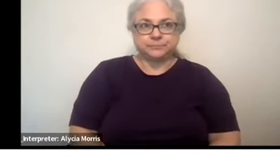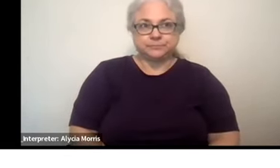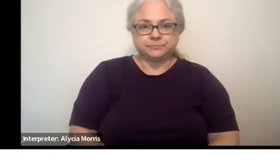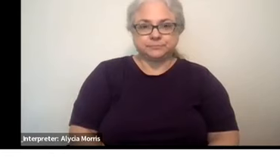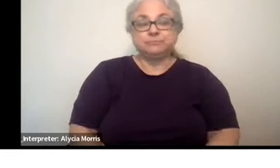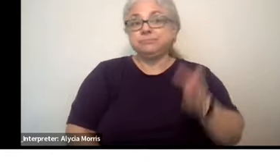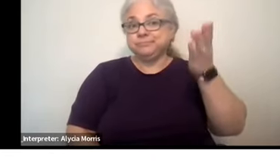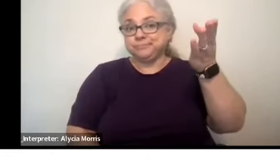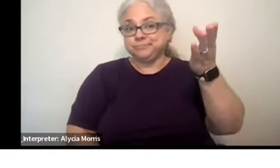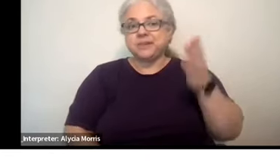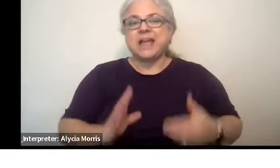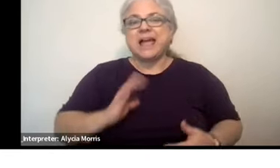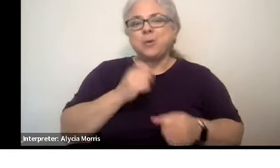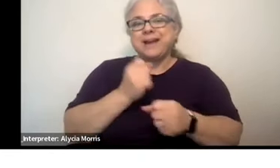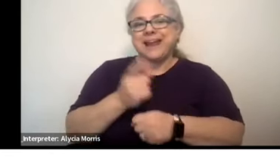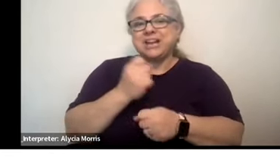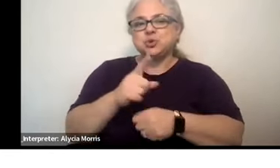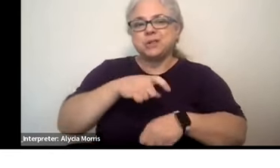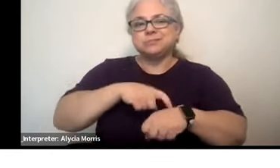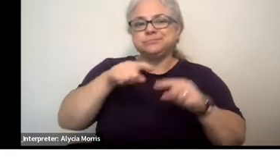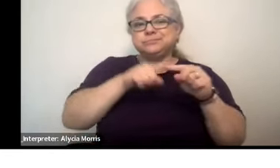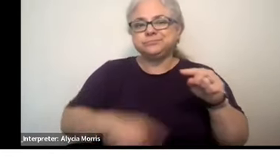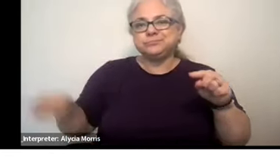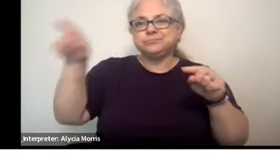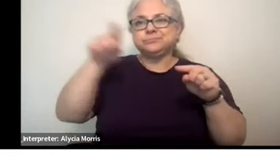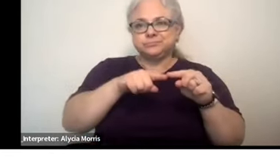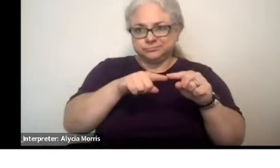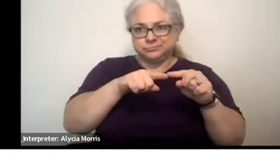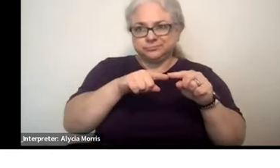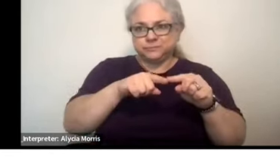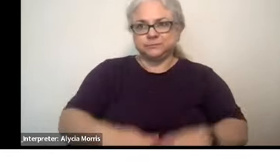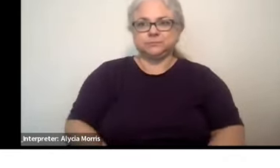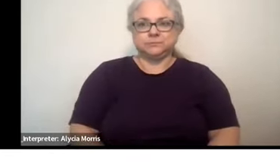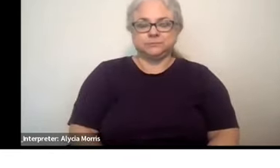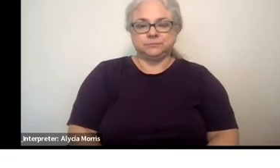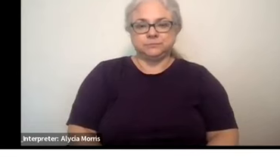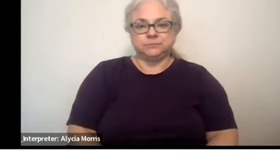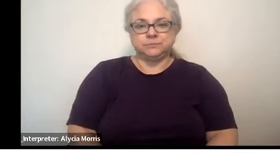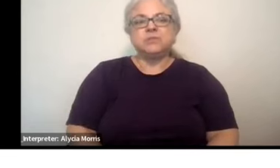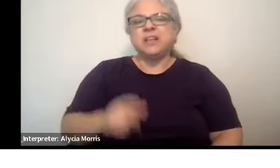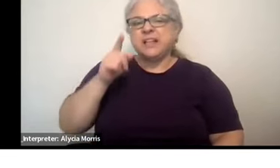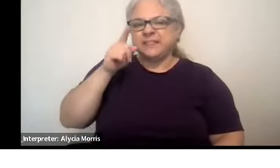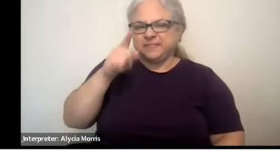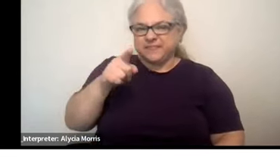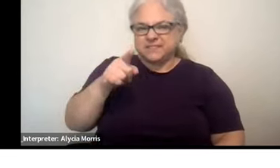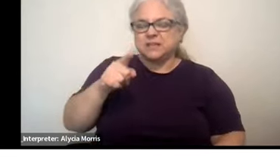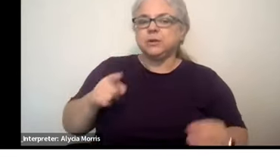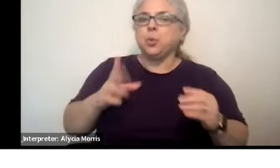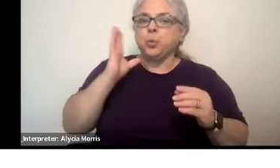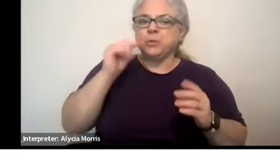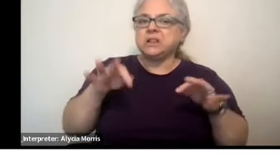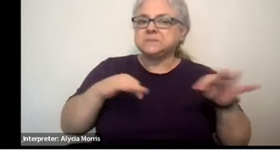Here's our annual cycle. We will go into this in great detail for those who are accepted for the BILT